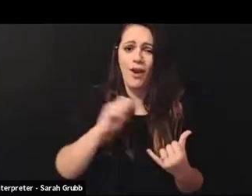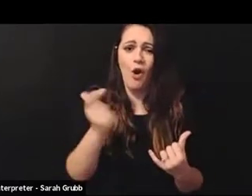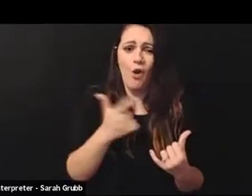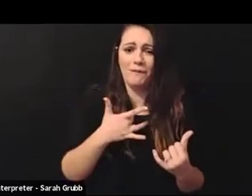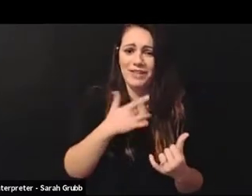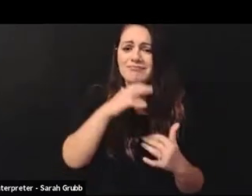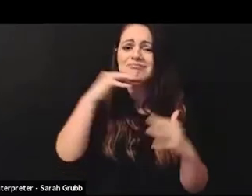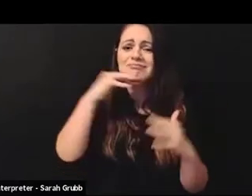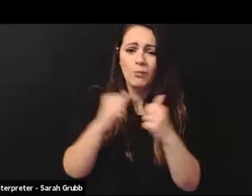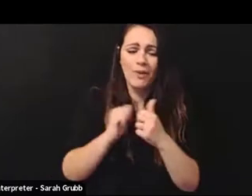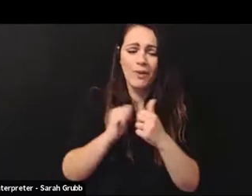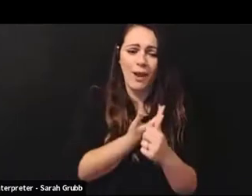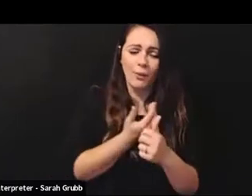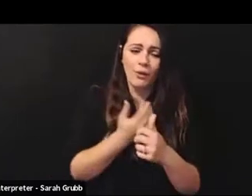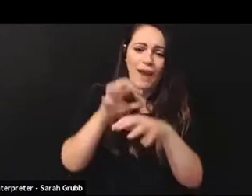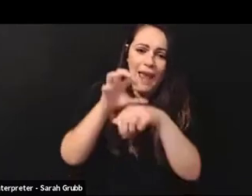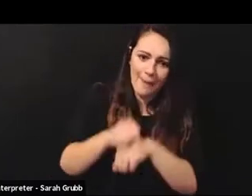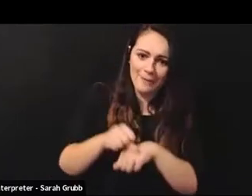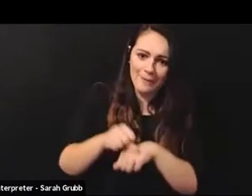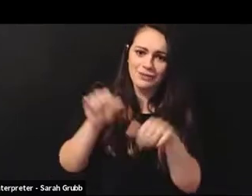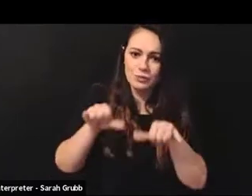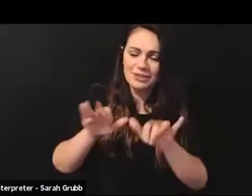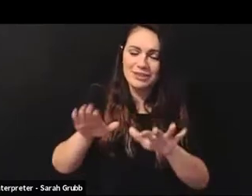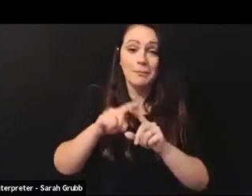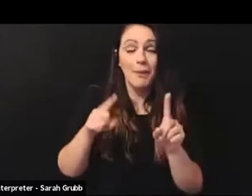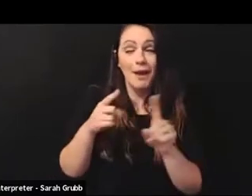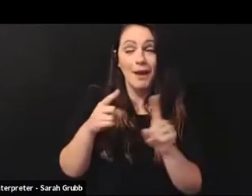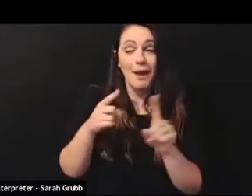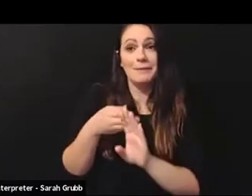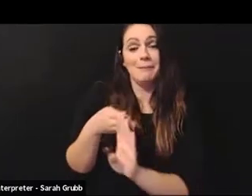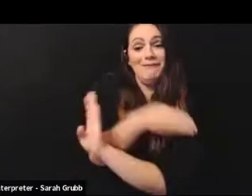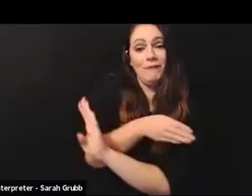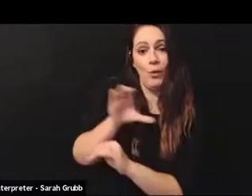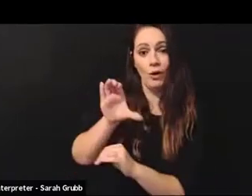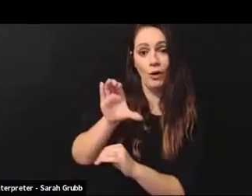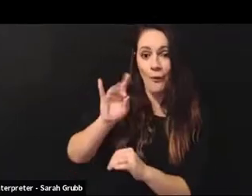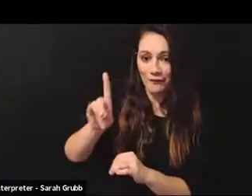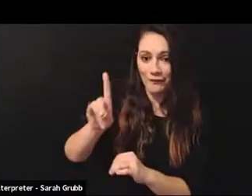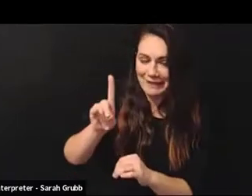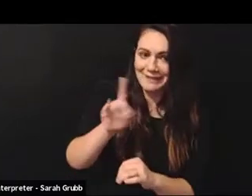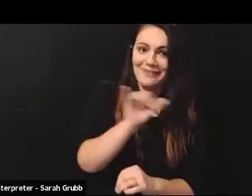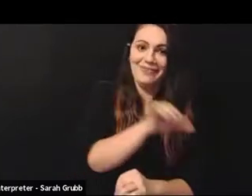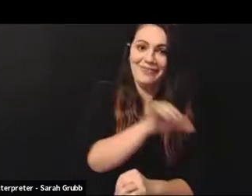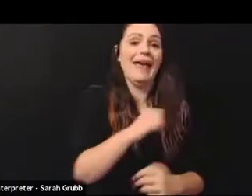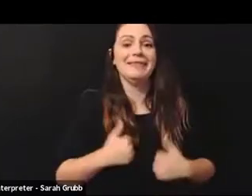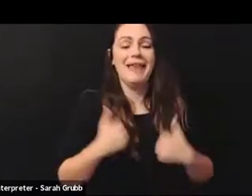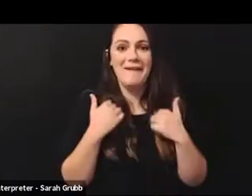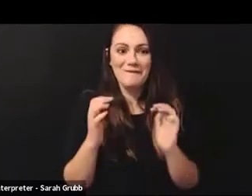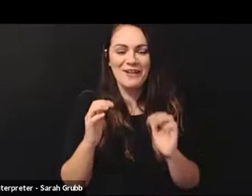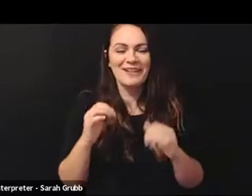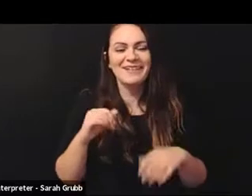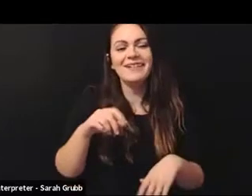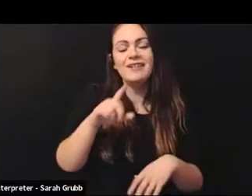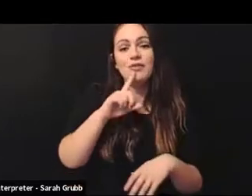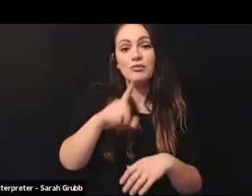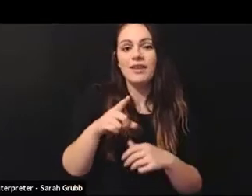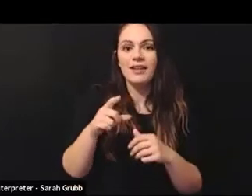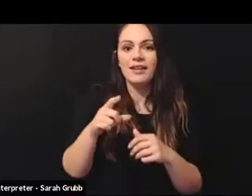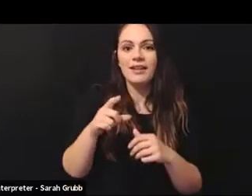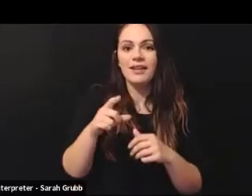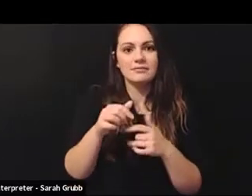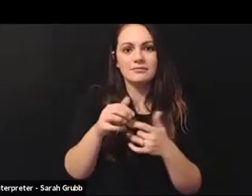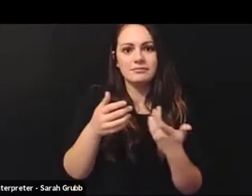actually, back pre-COVID life, it was something that made things easier, that we followed the same route to